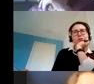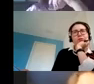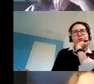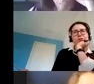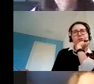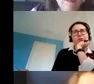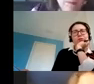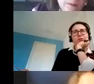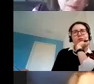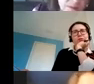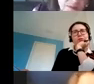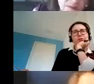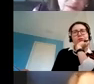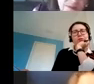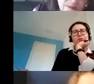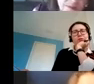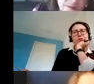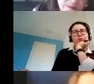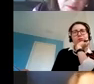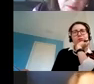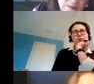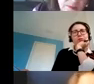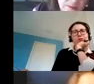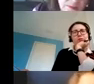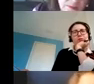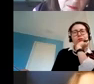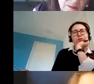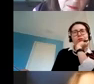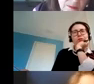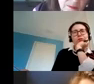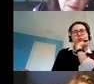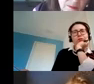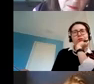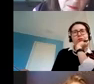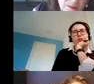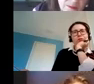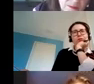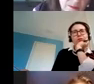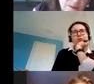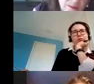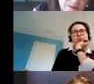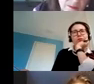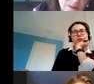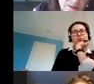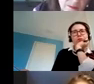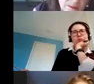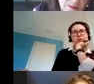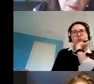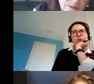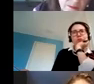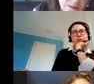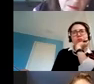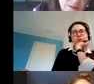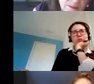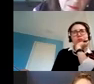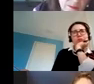did an impact assessment report based on surveys, and we found out they like 90% of people had to relocate from